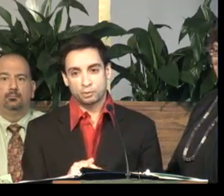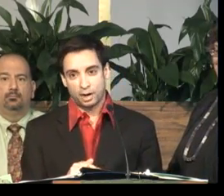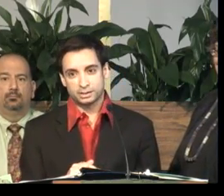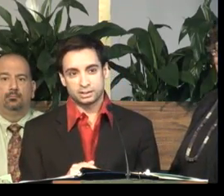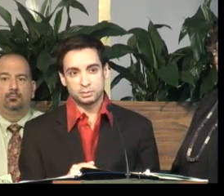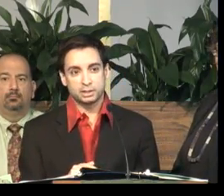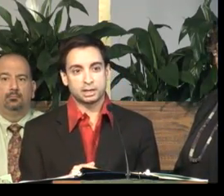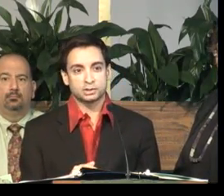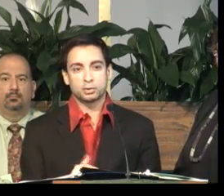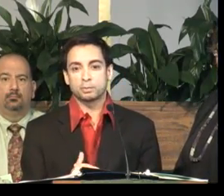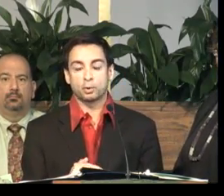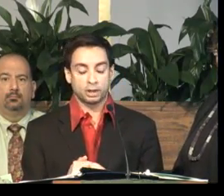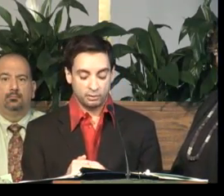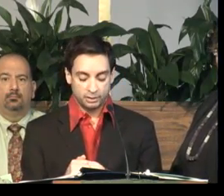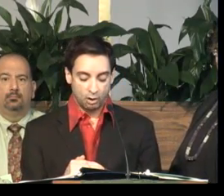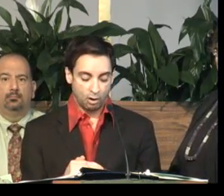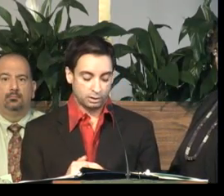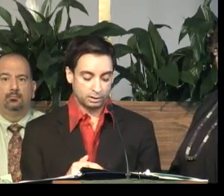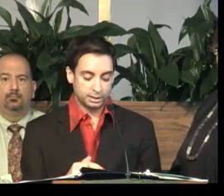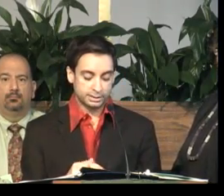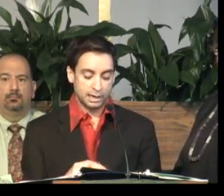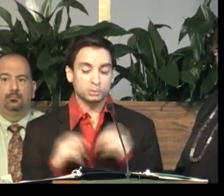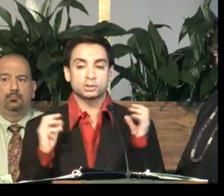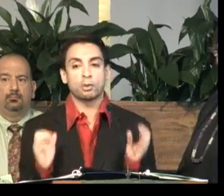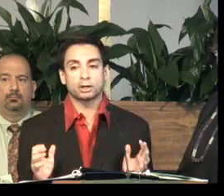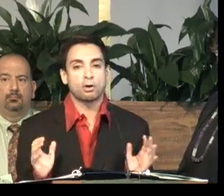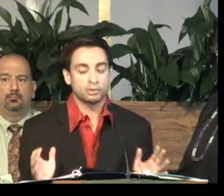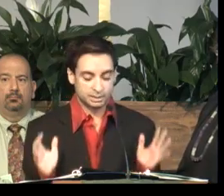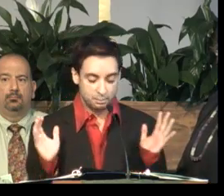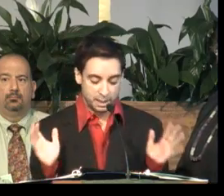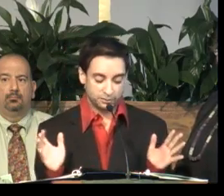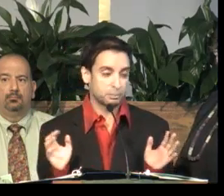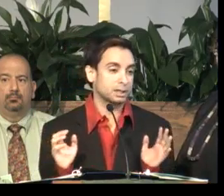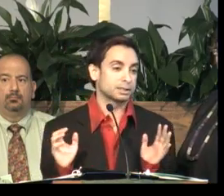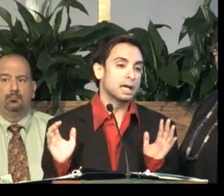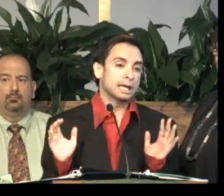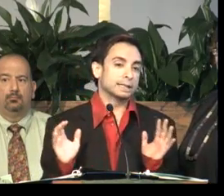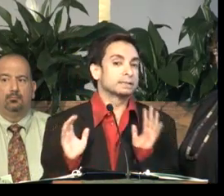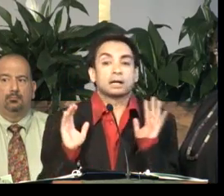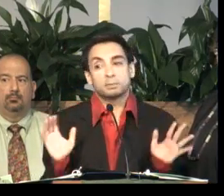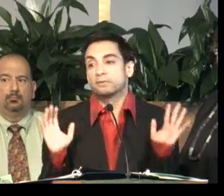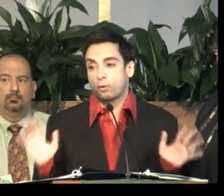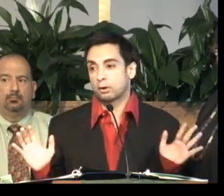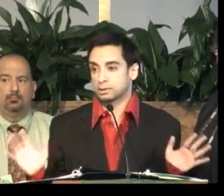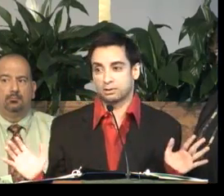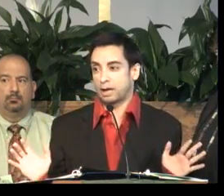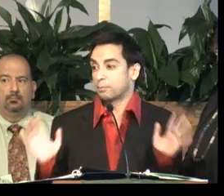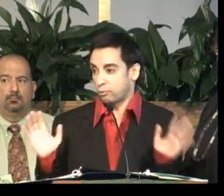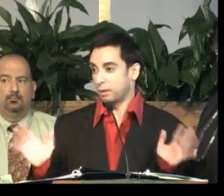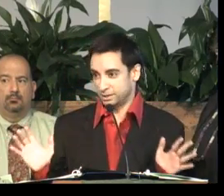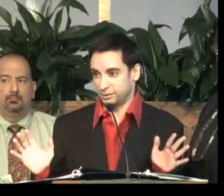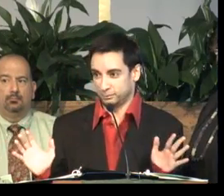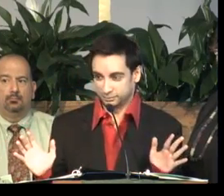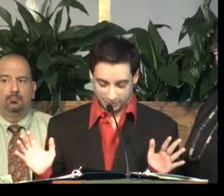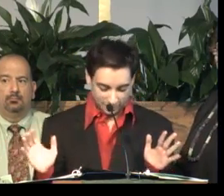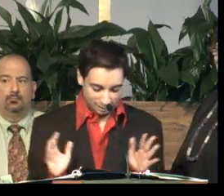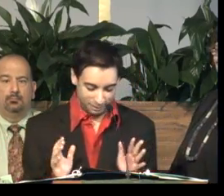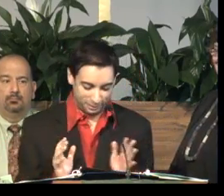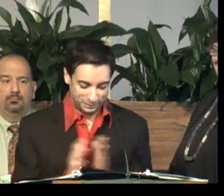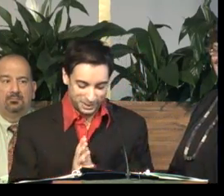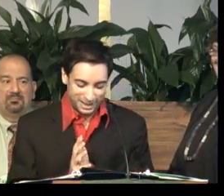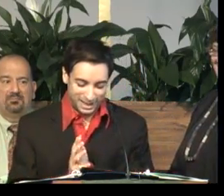more surprises to be announced. We've been working very hard on this. I almost don't want to call this a benefit because it's not going to be 4 hours long, I promise you.